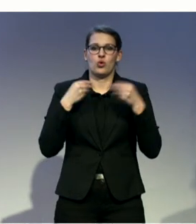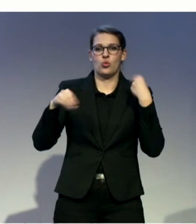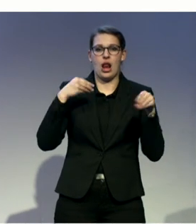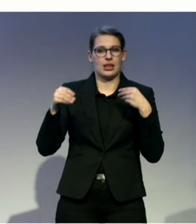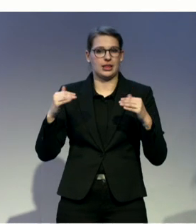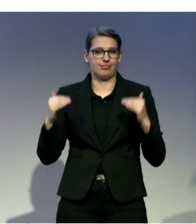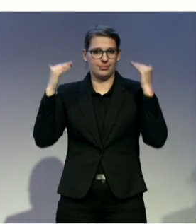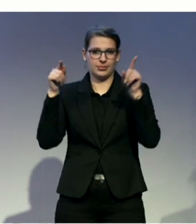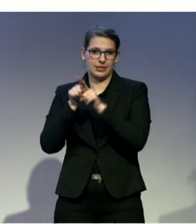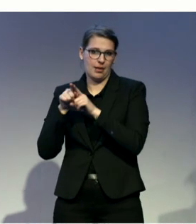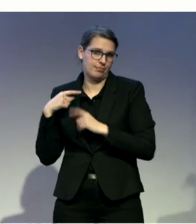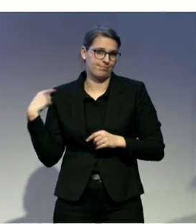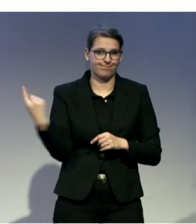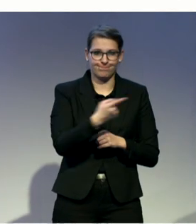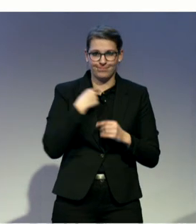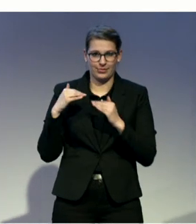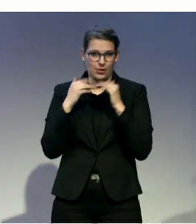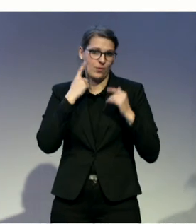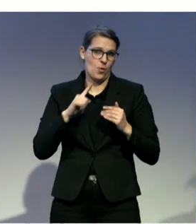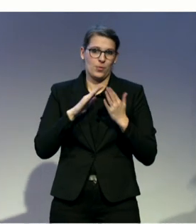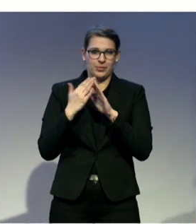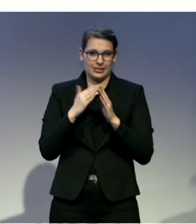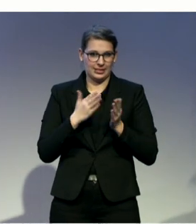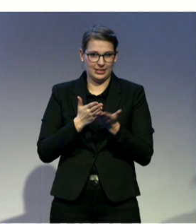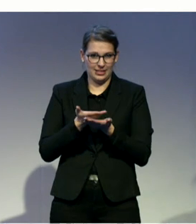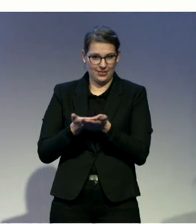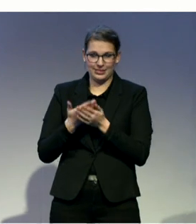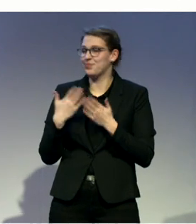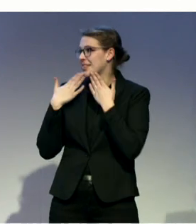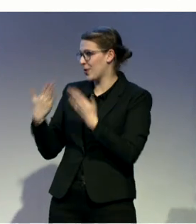services. Thank you very much.